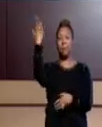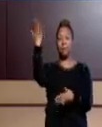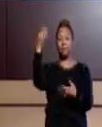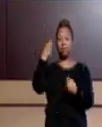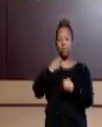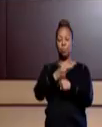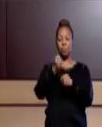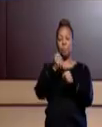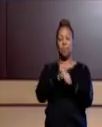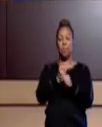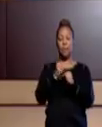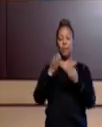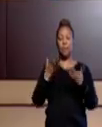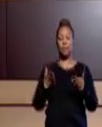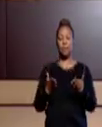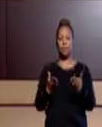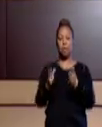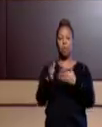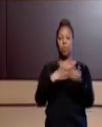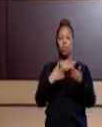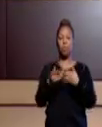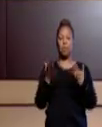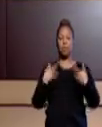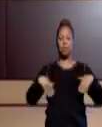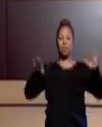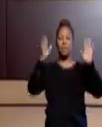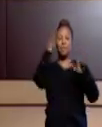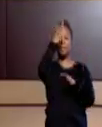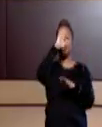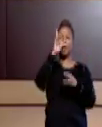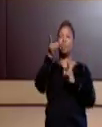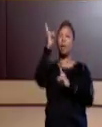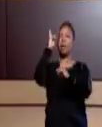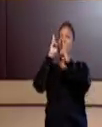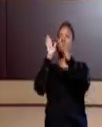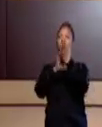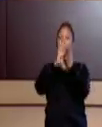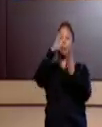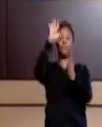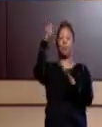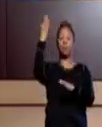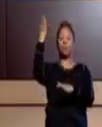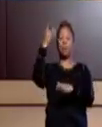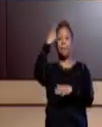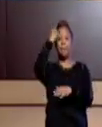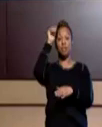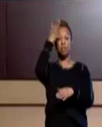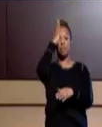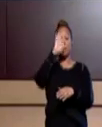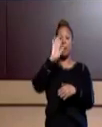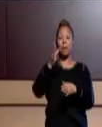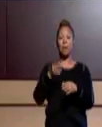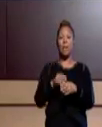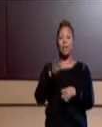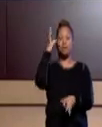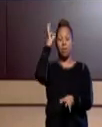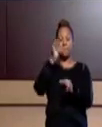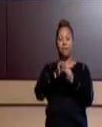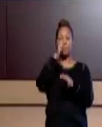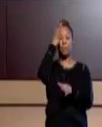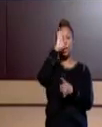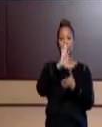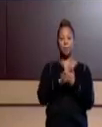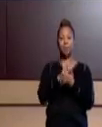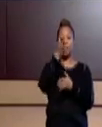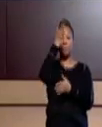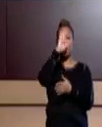because. Come on, wherever you are, lift your hands right now. So, God, we honor you, we magnify you, we glorify you because you are God and you are a faithful God.